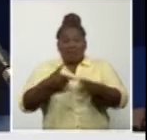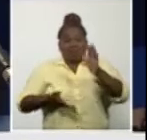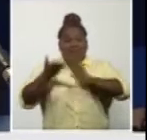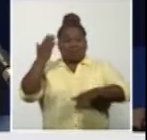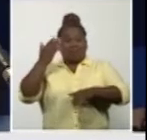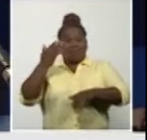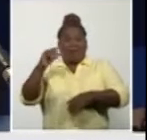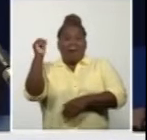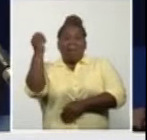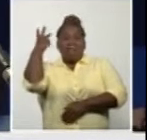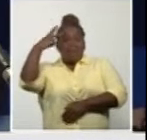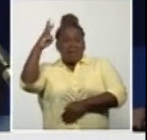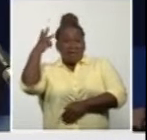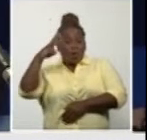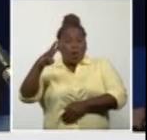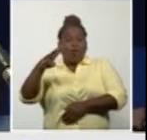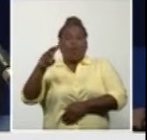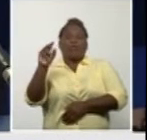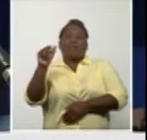of 10.73,